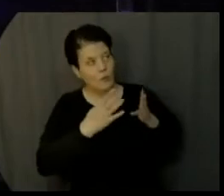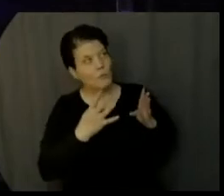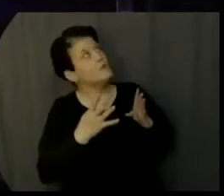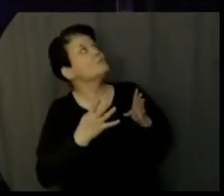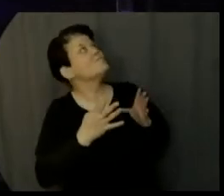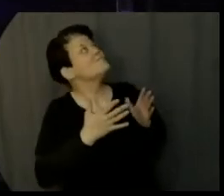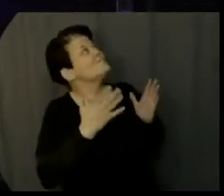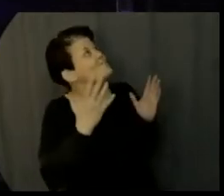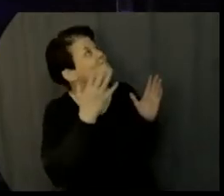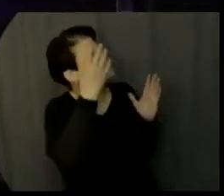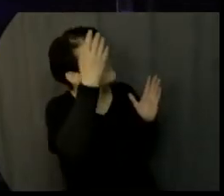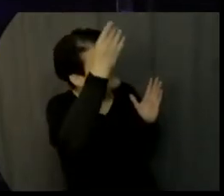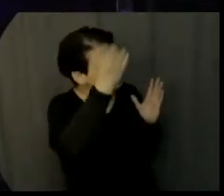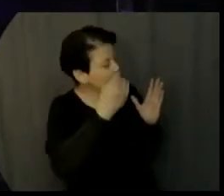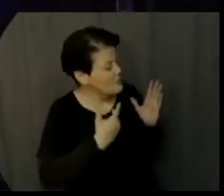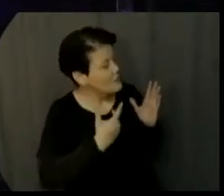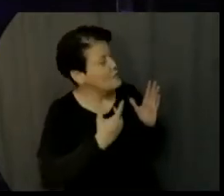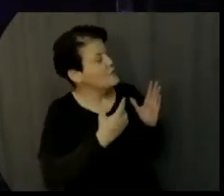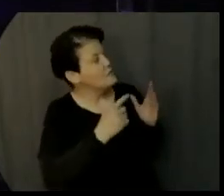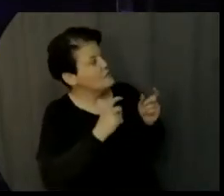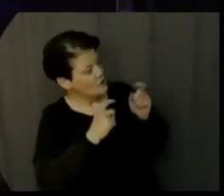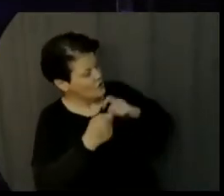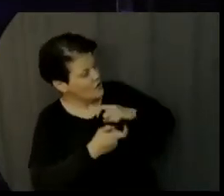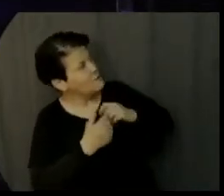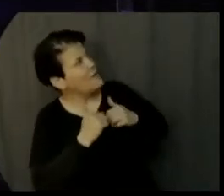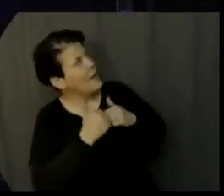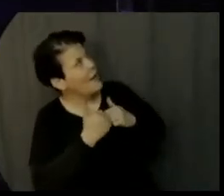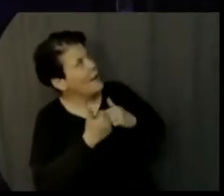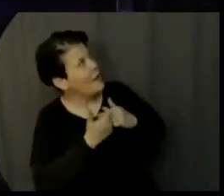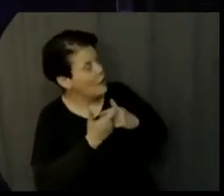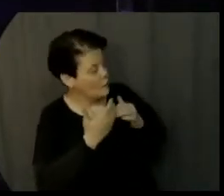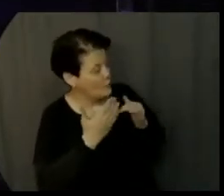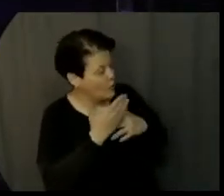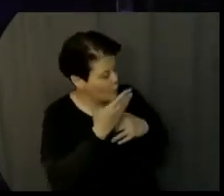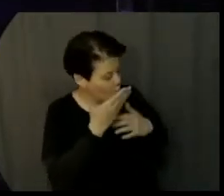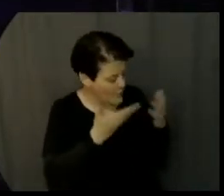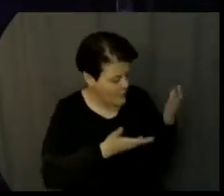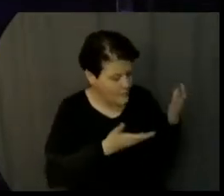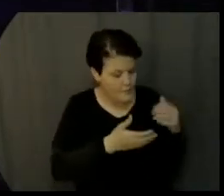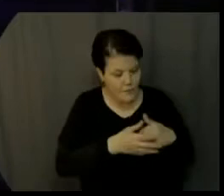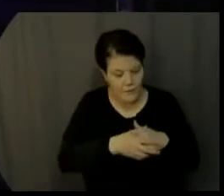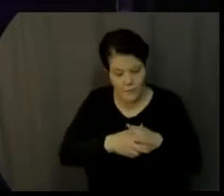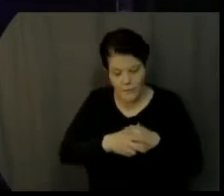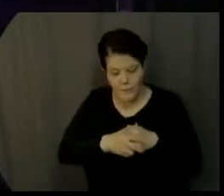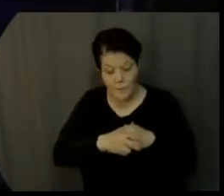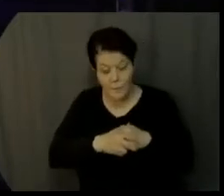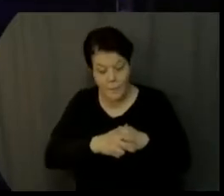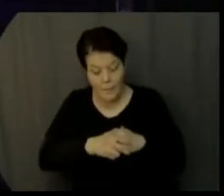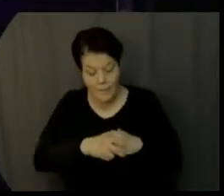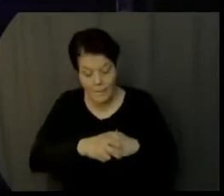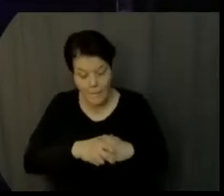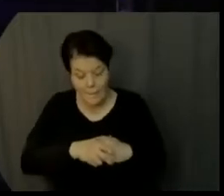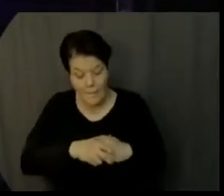through this? And the Holy Spirit that knocked on your heart's door, God's prevenient grace, and Jesus, the Spirit of God